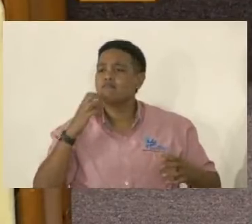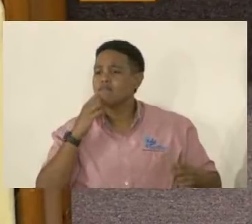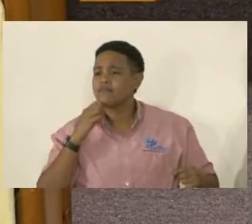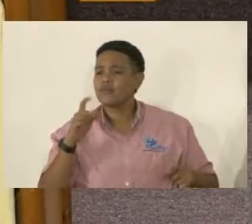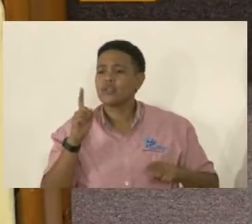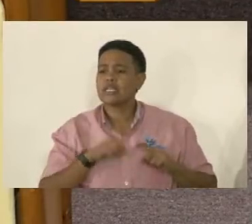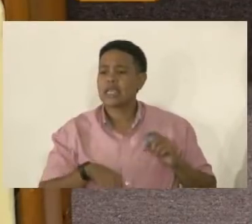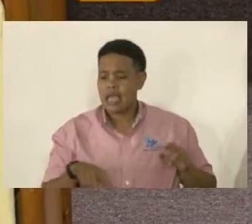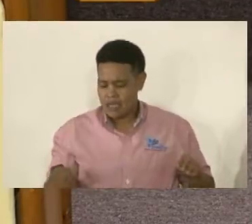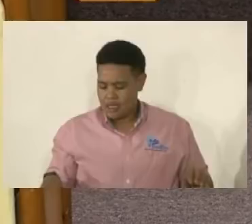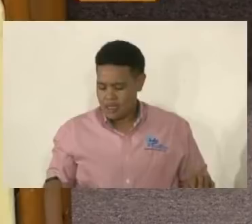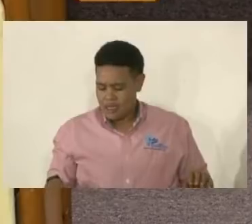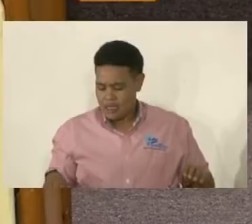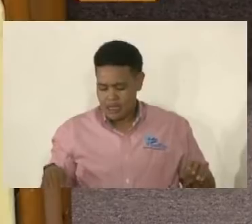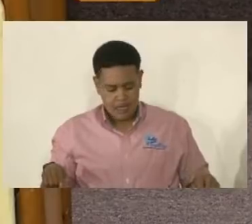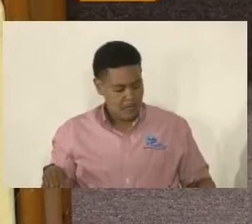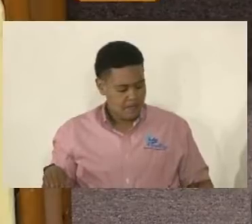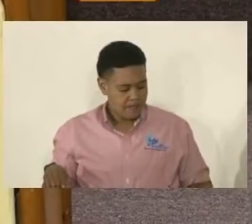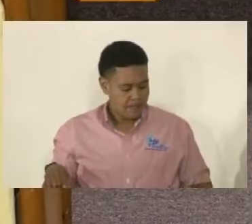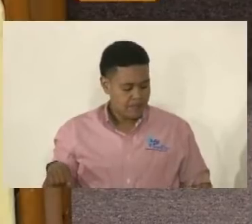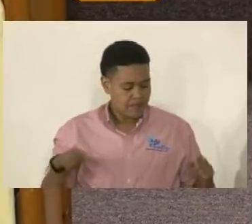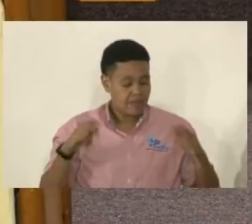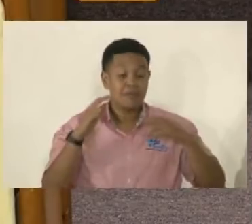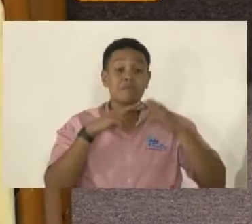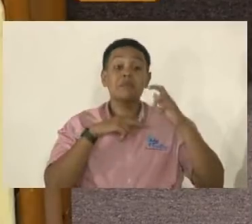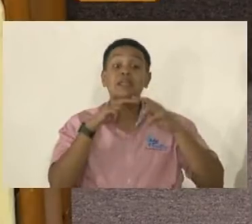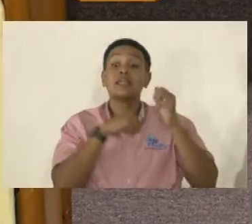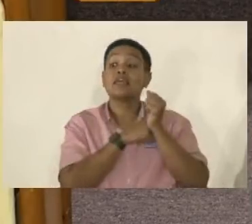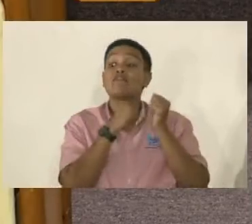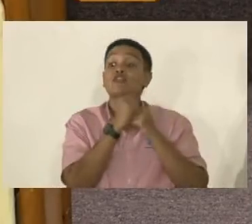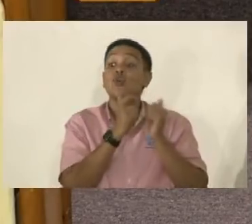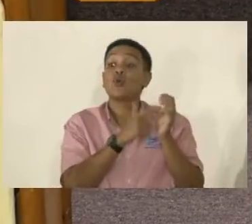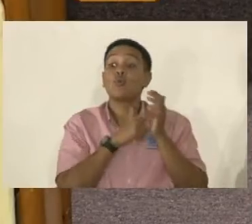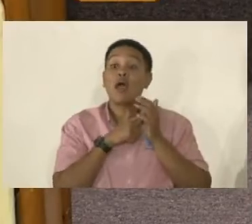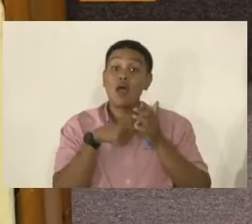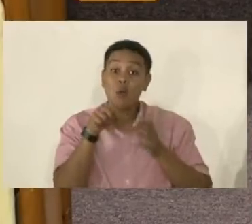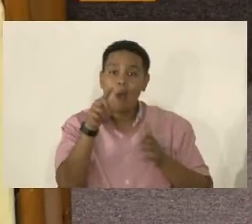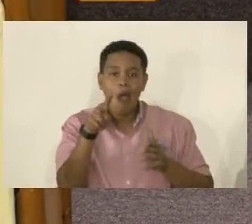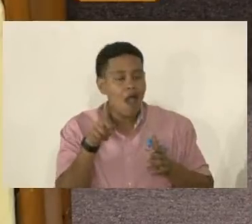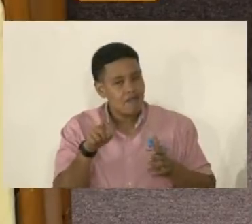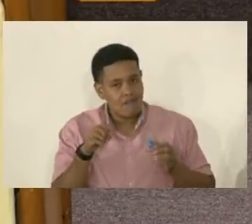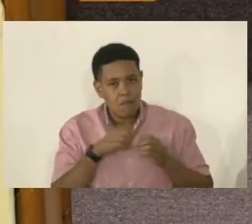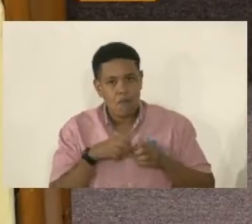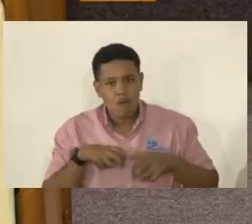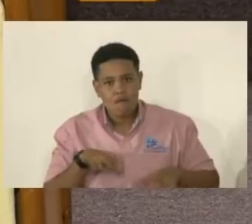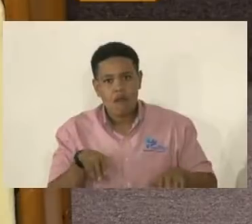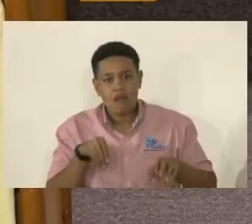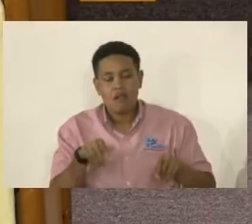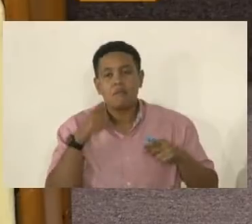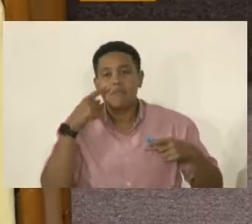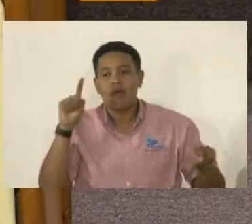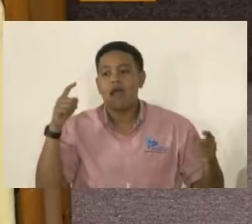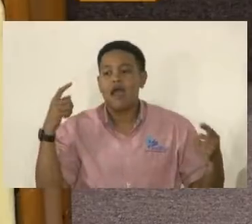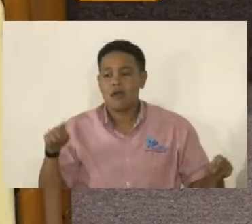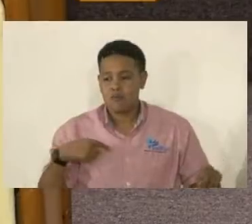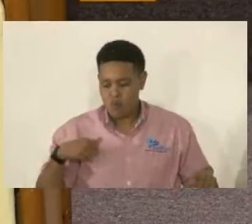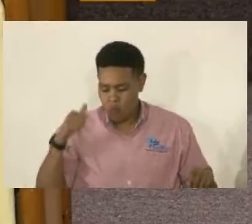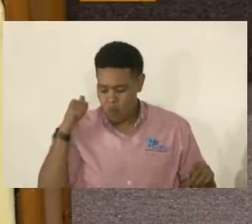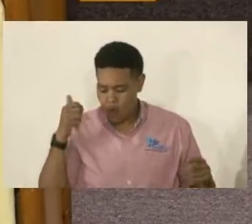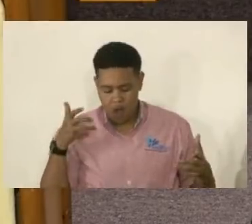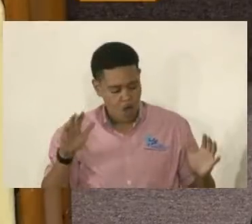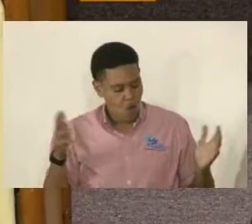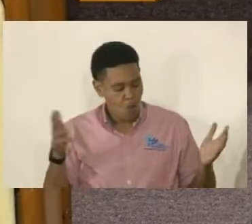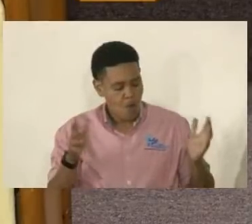build the infrastructure required and go halfway. There is more to be invested to achieve this. We're not going to allow what we